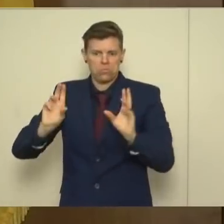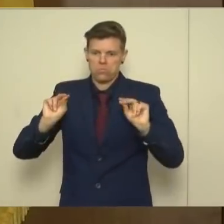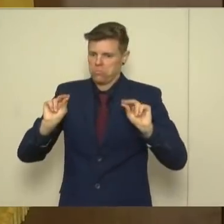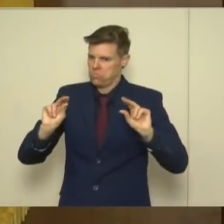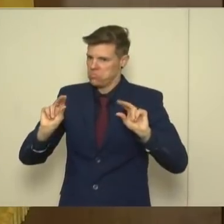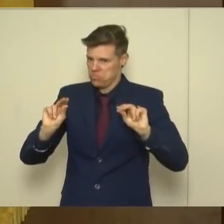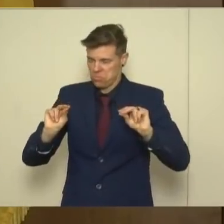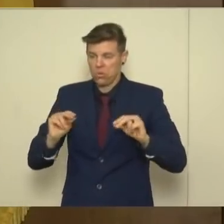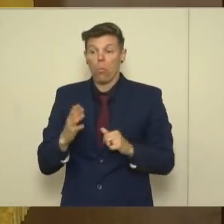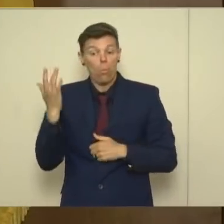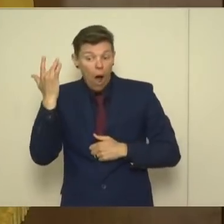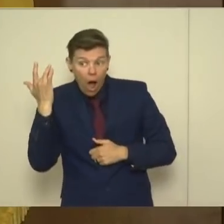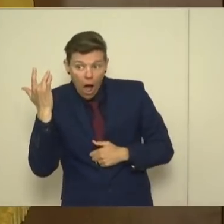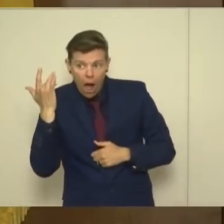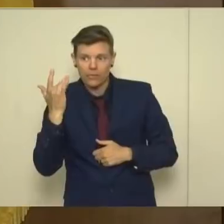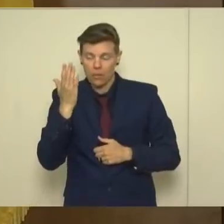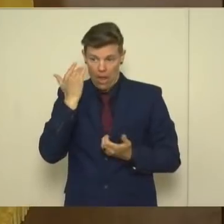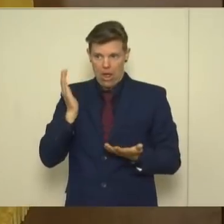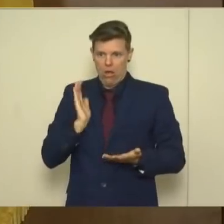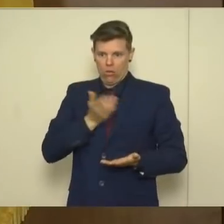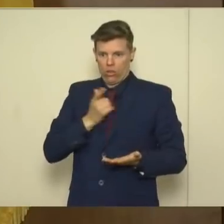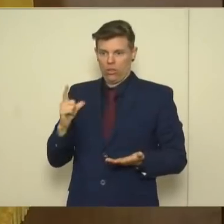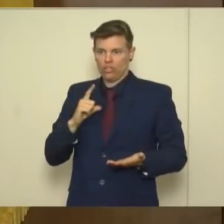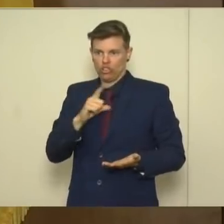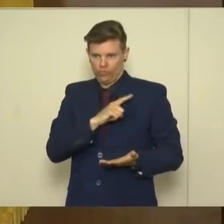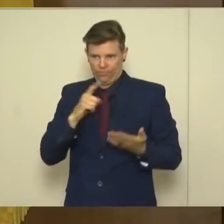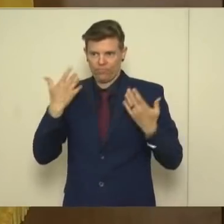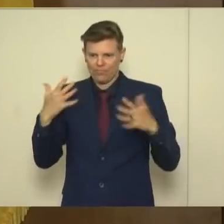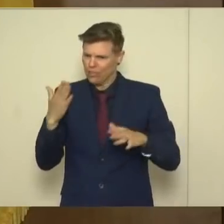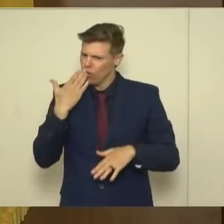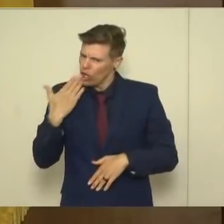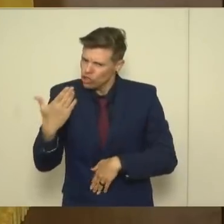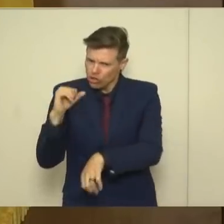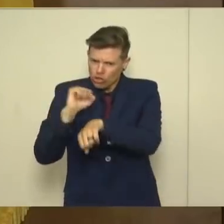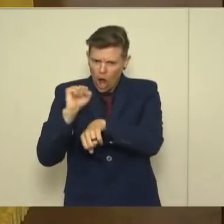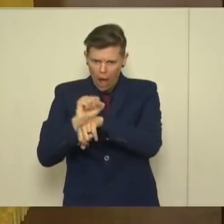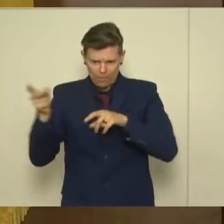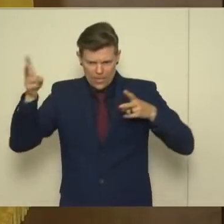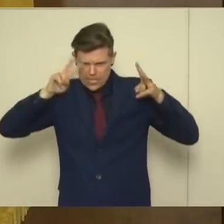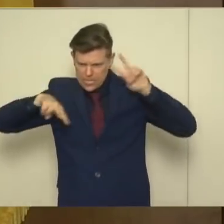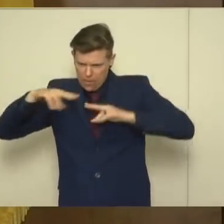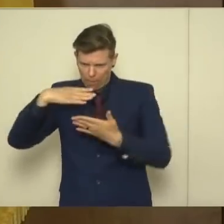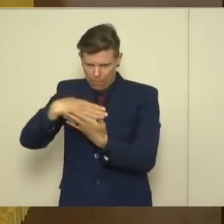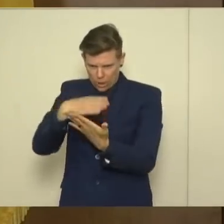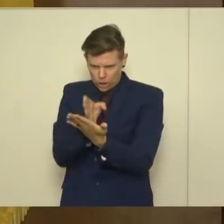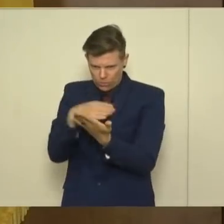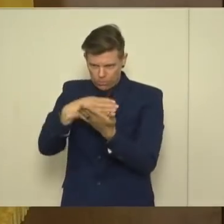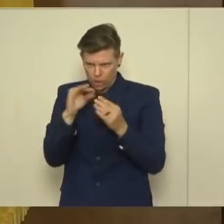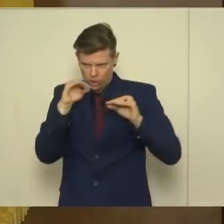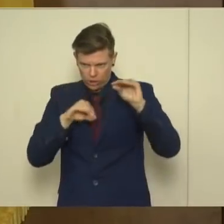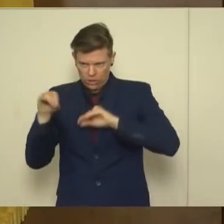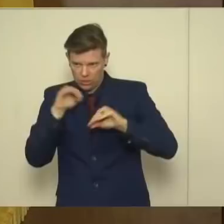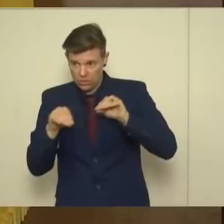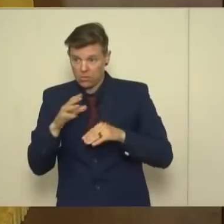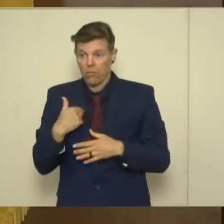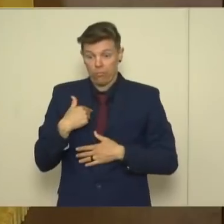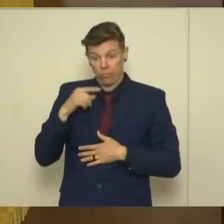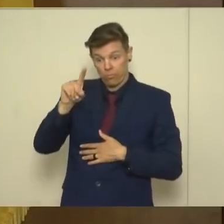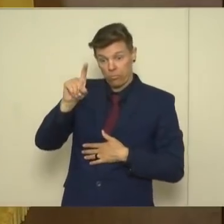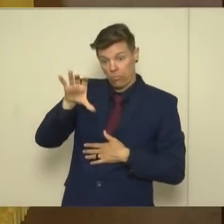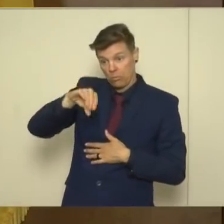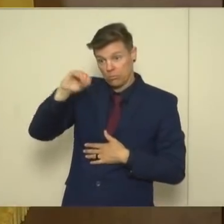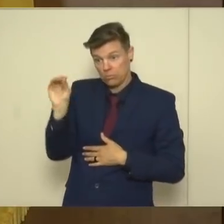job with us in the special session. But it's premature. So here's the best